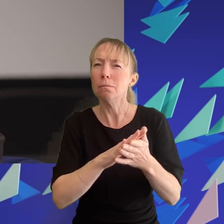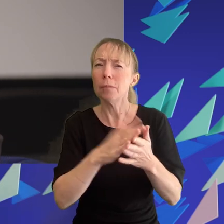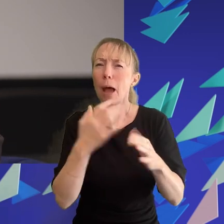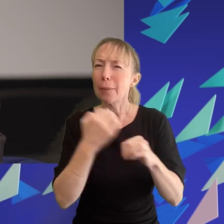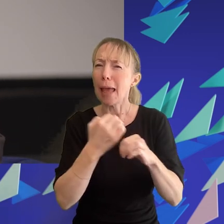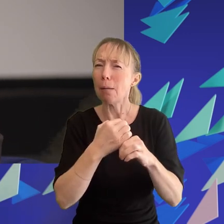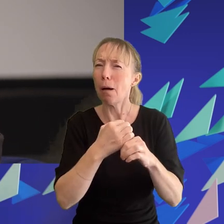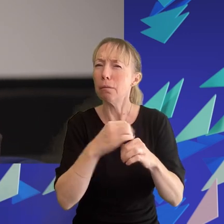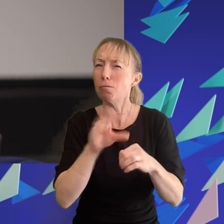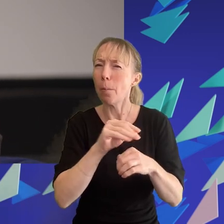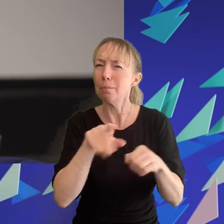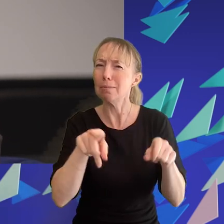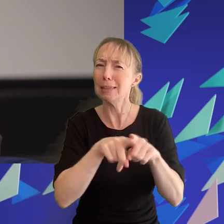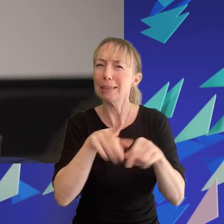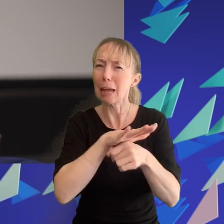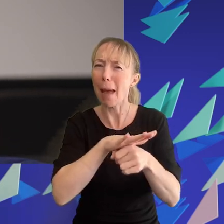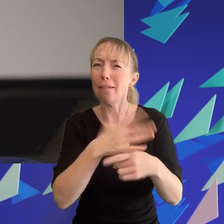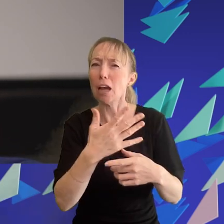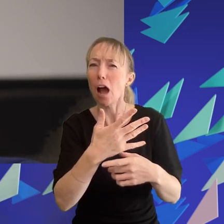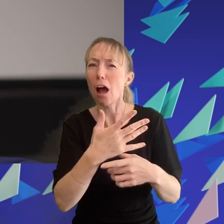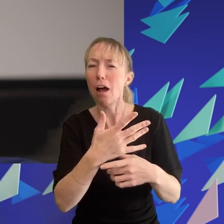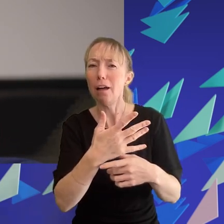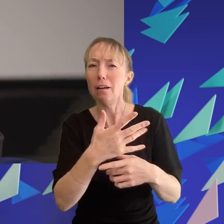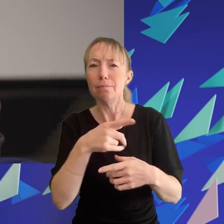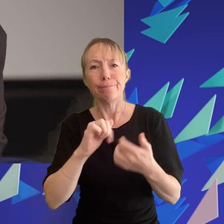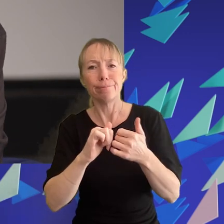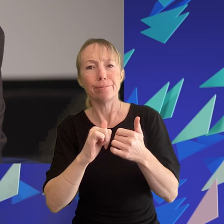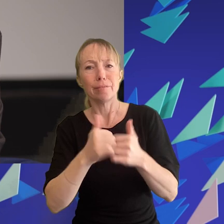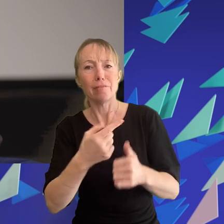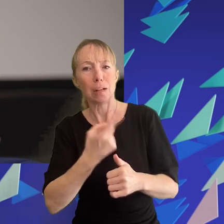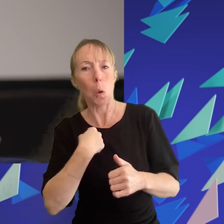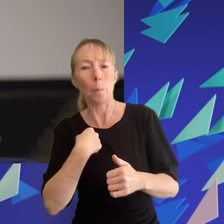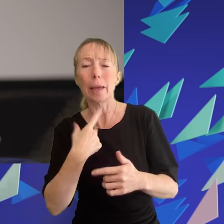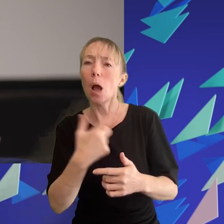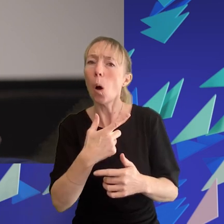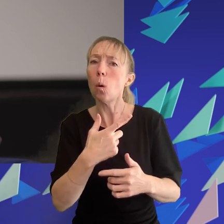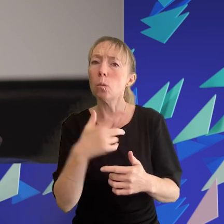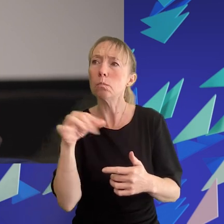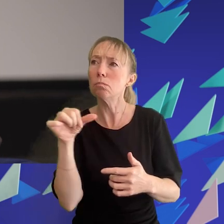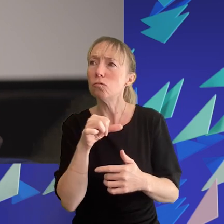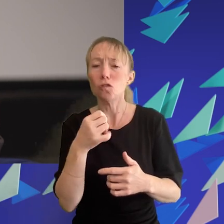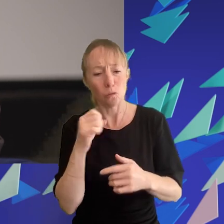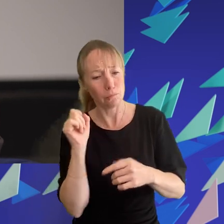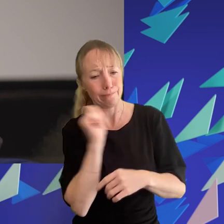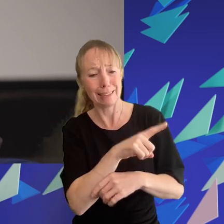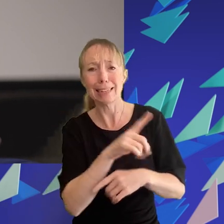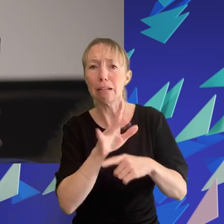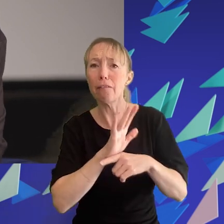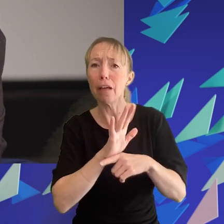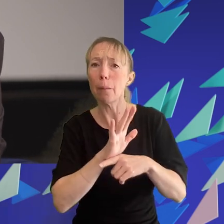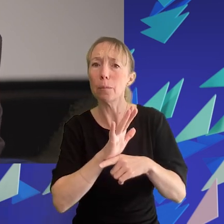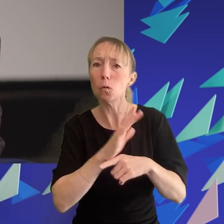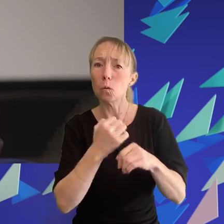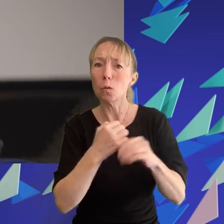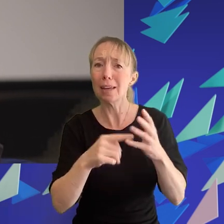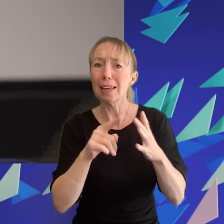And he said, you should send this to Guillermo. I knew who Guillermo was by Cronos, It was his first film at that time, but I didn't